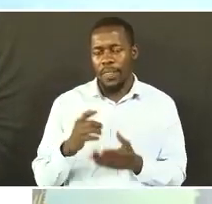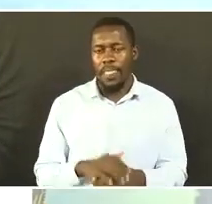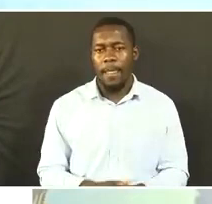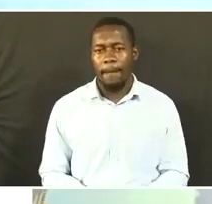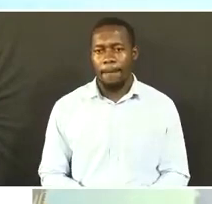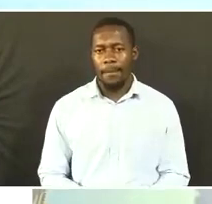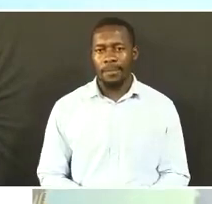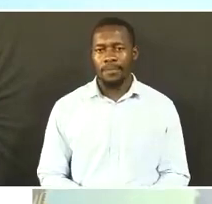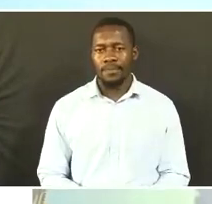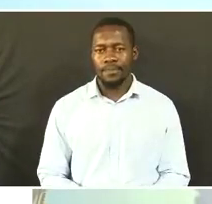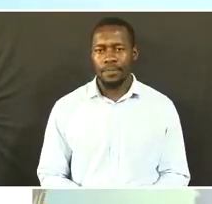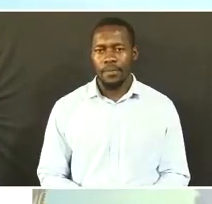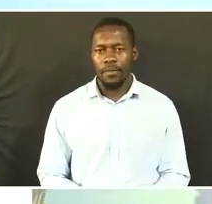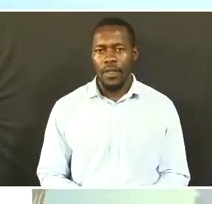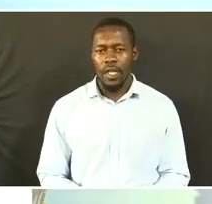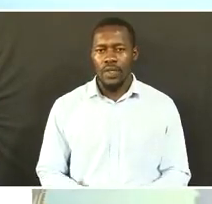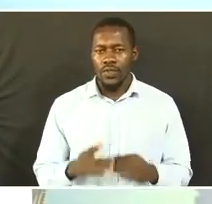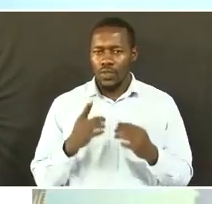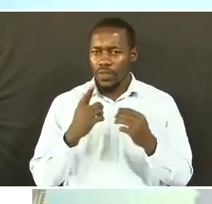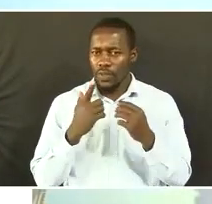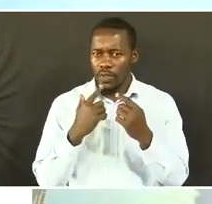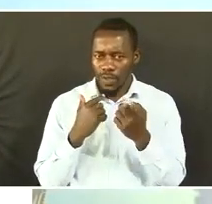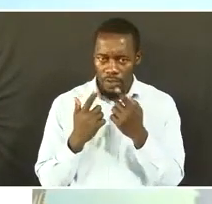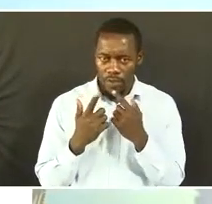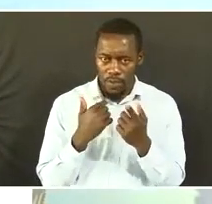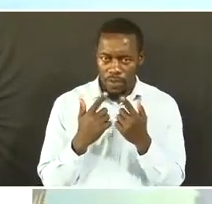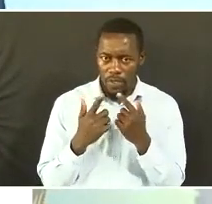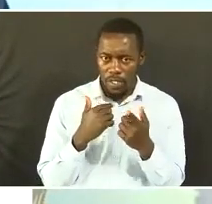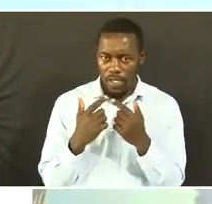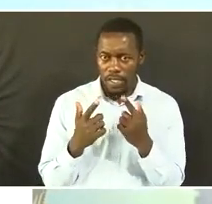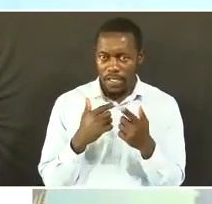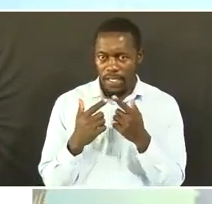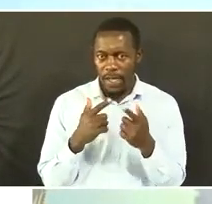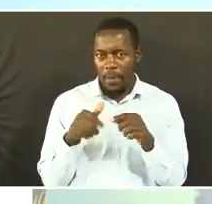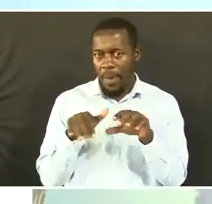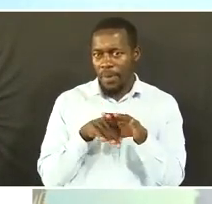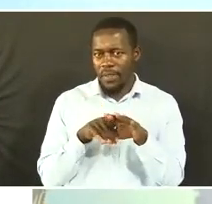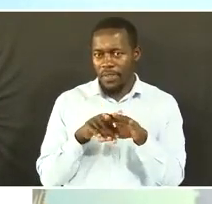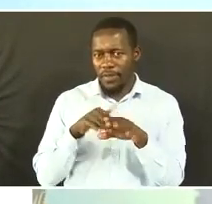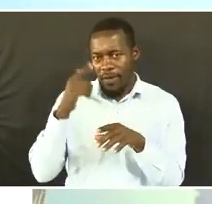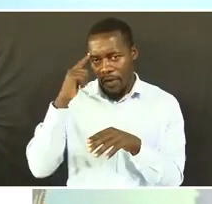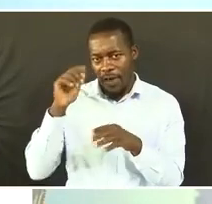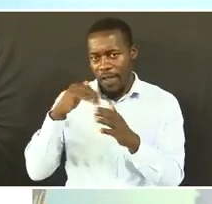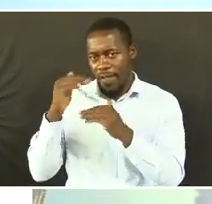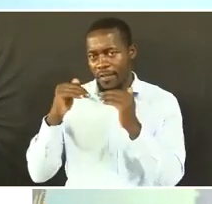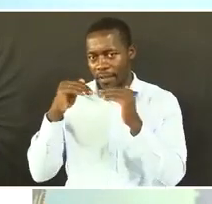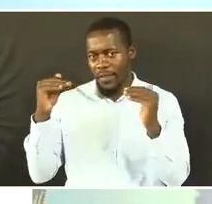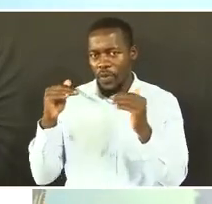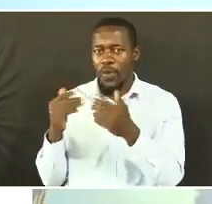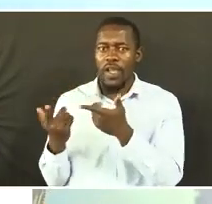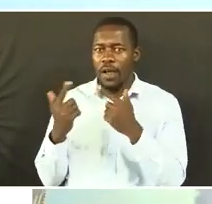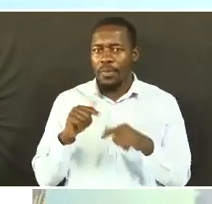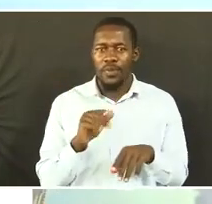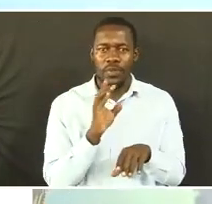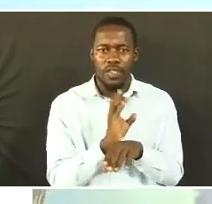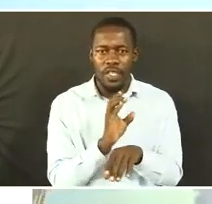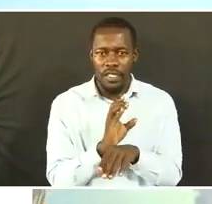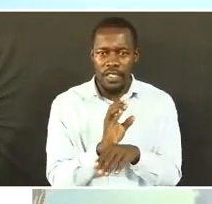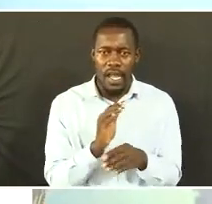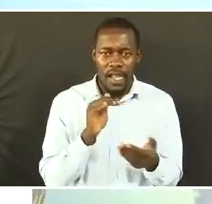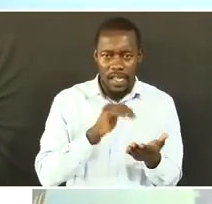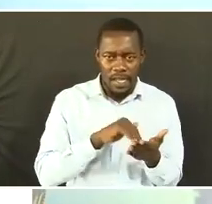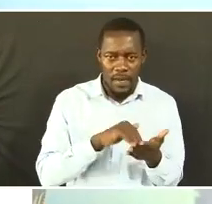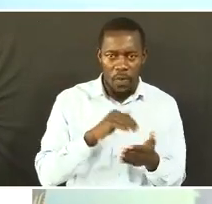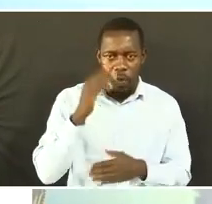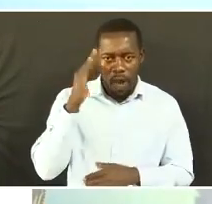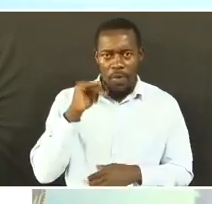as saints, as citizens, we gather here because of that very transformative document, friends, that we bequeathed ourselves